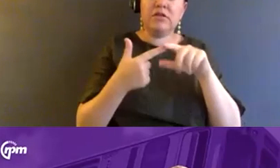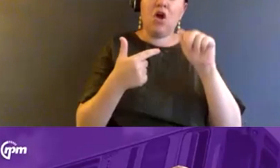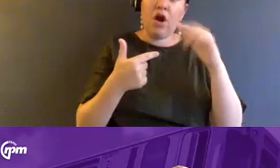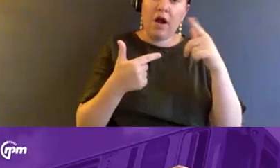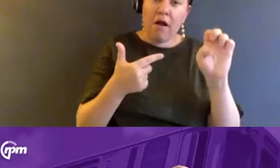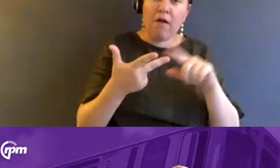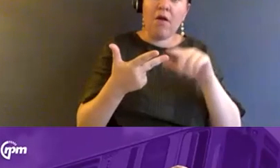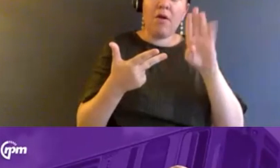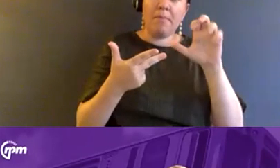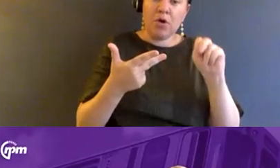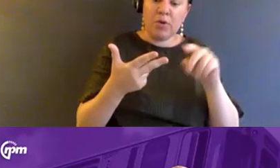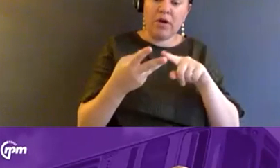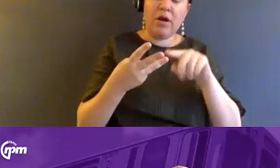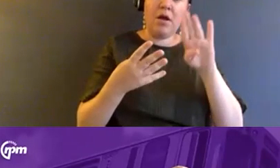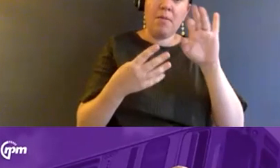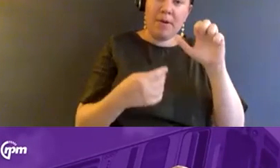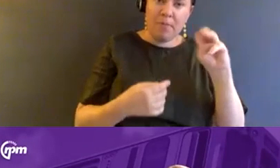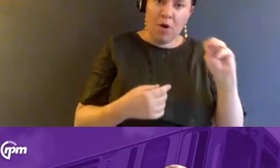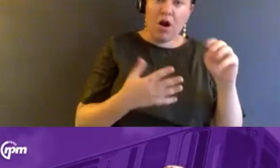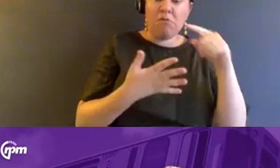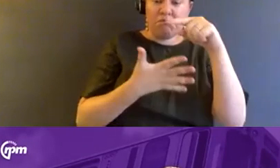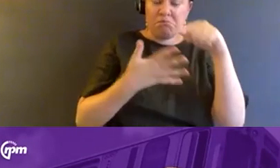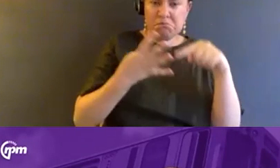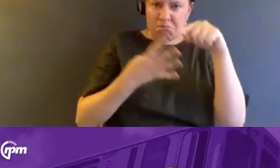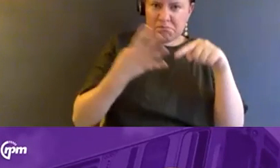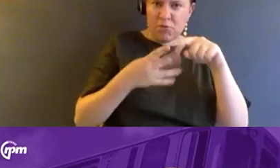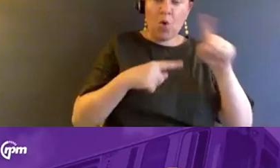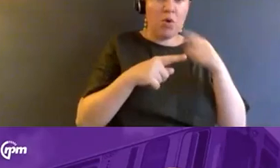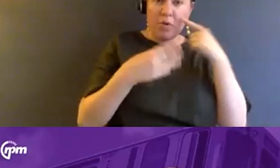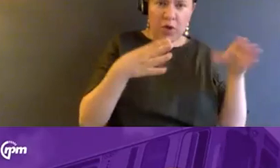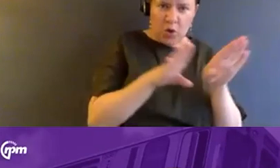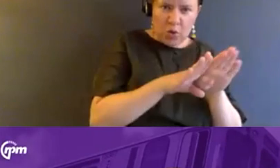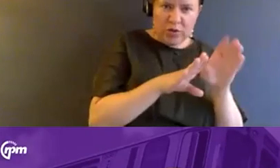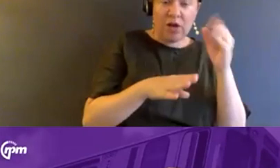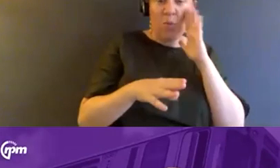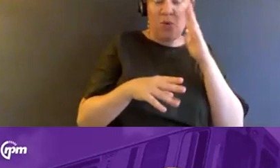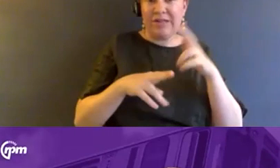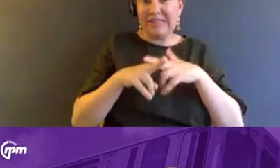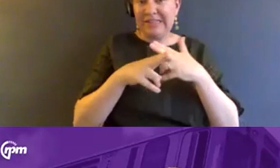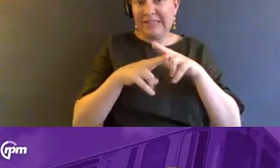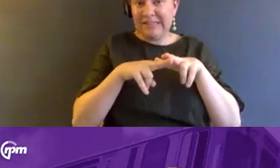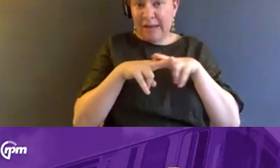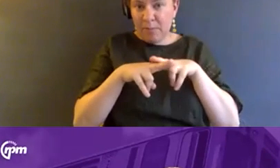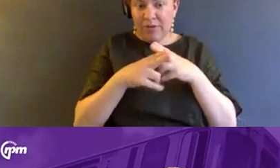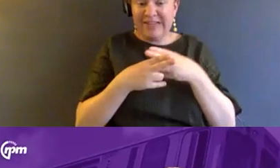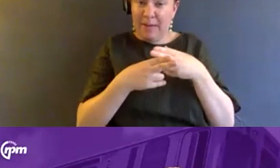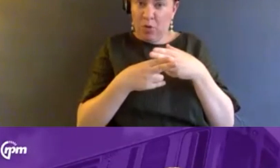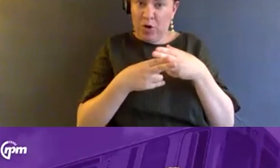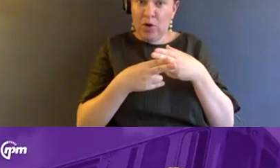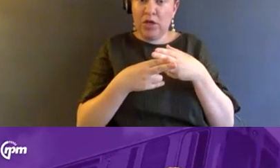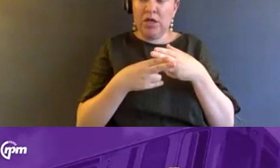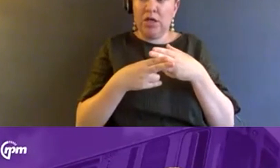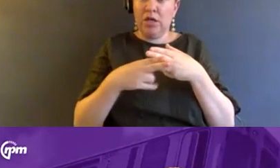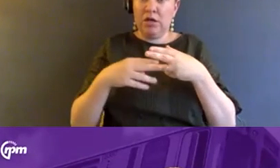close, when will they close, and will the temporary stations be in the same place that the current stations or